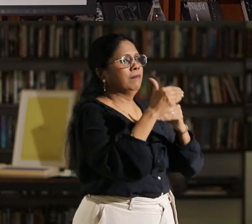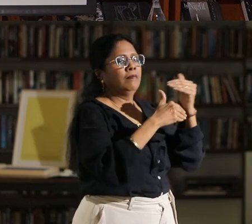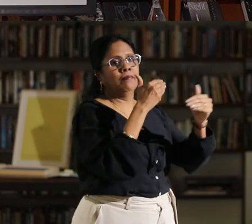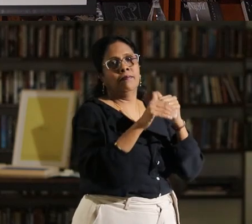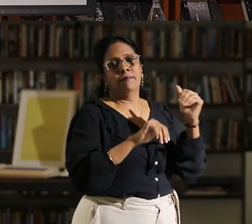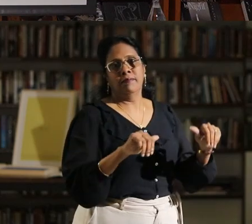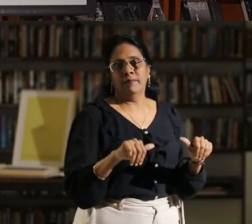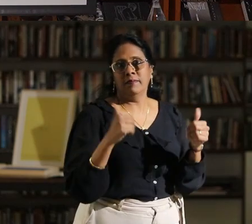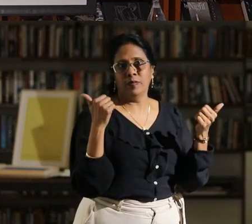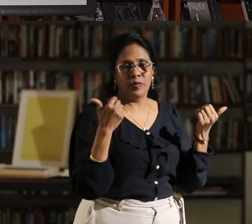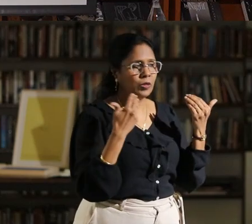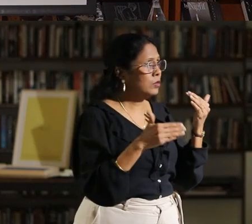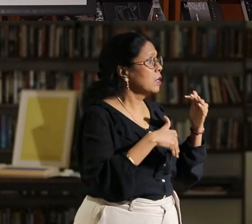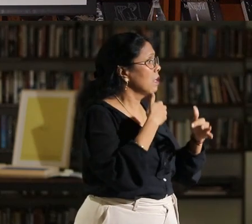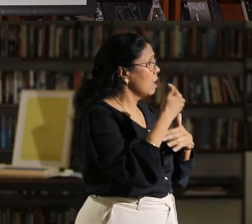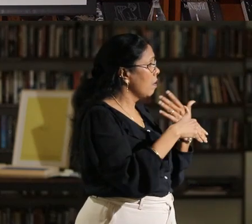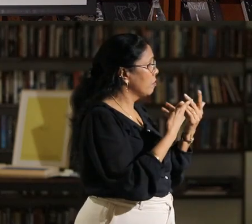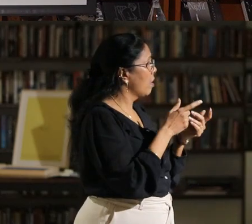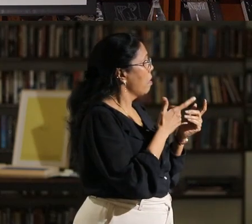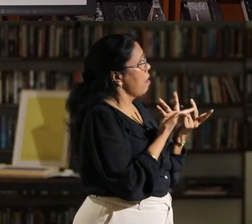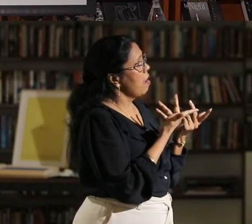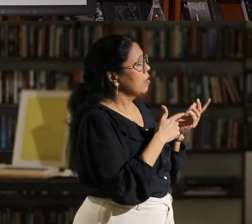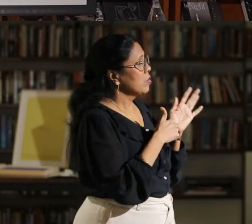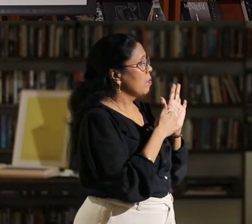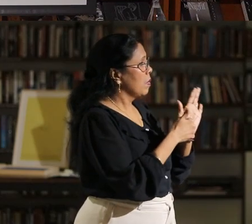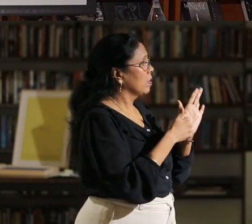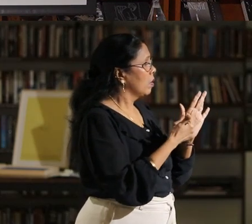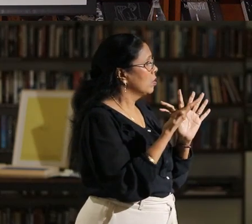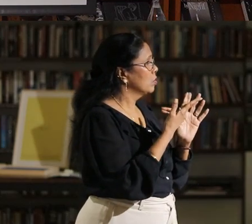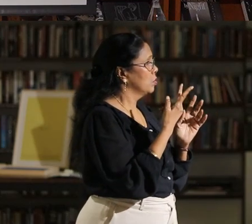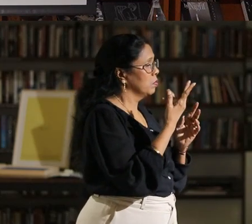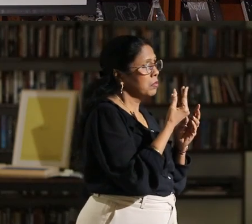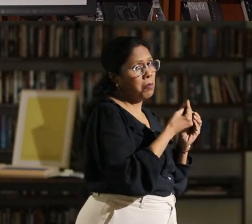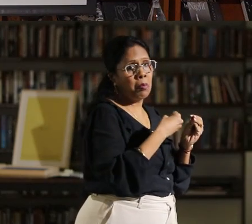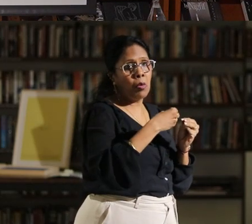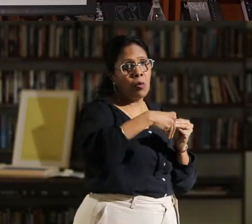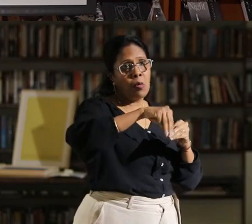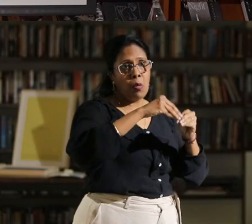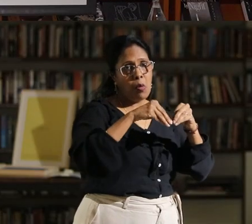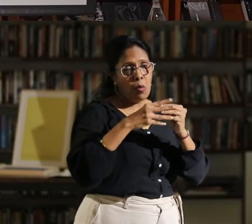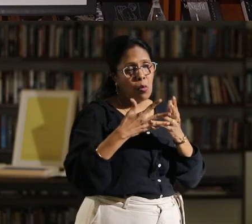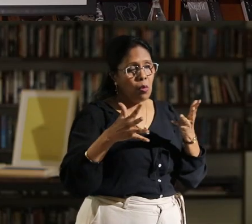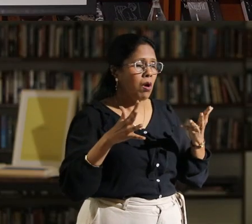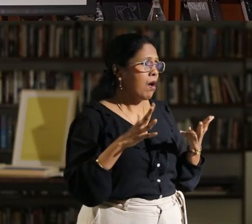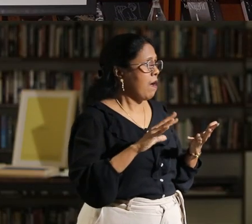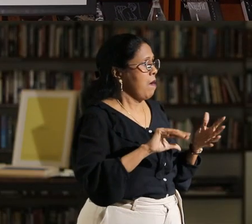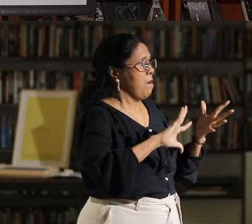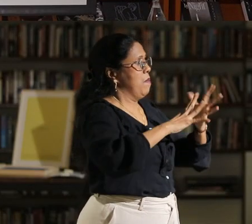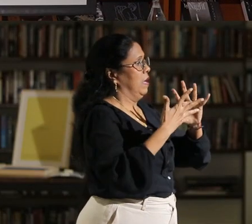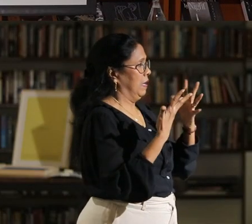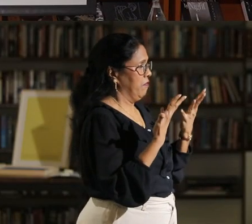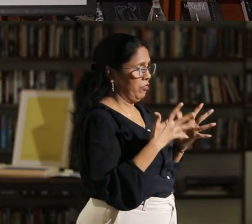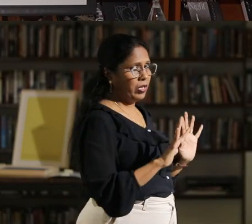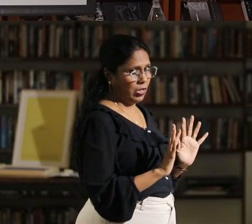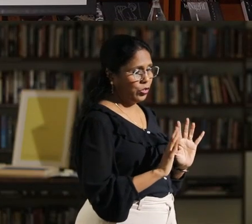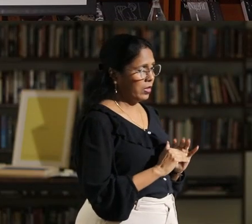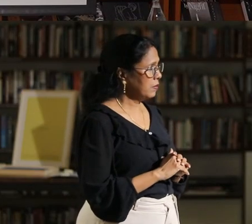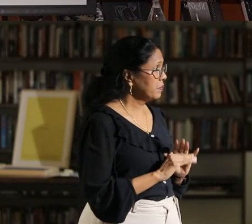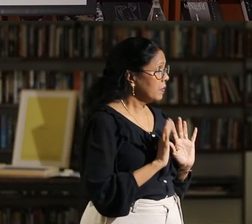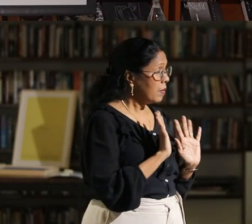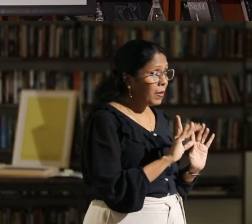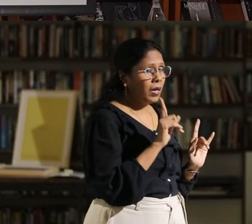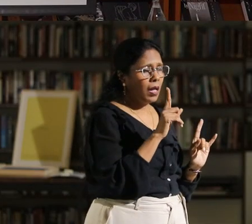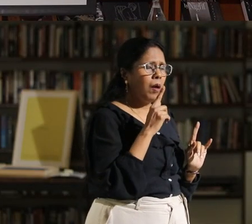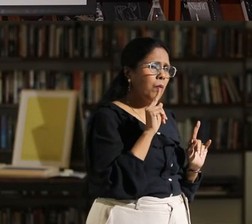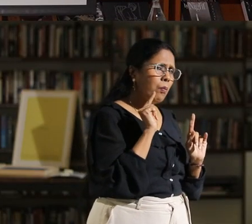up in quite 2 or 3 of these stop motion animations besides other things. But more to